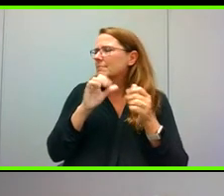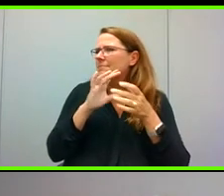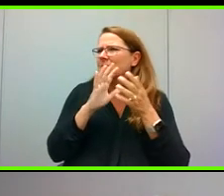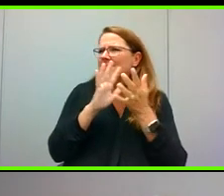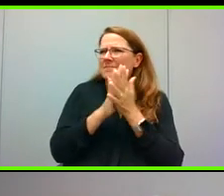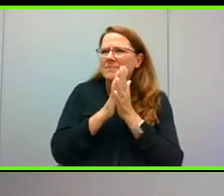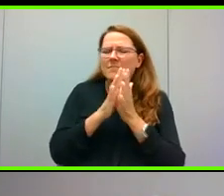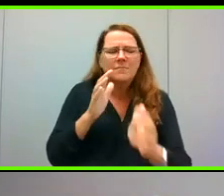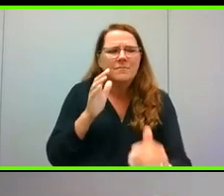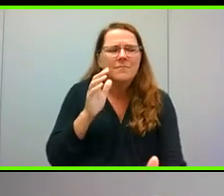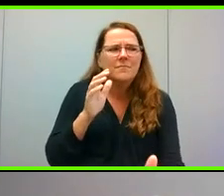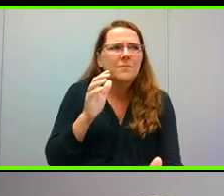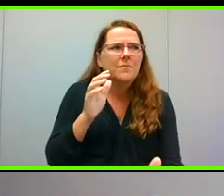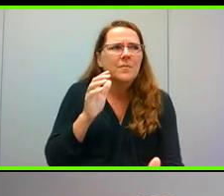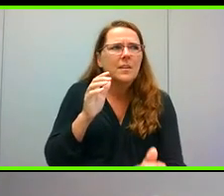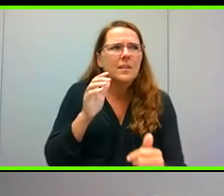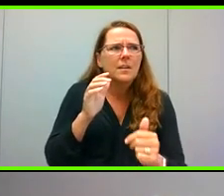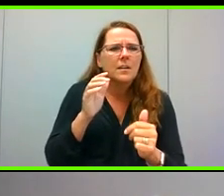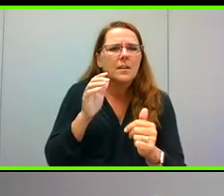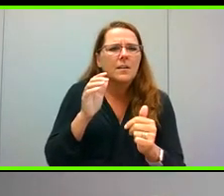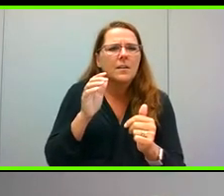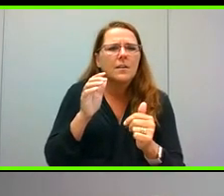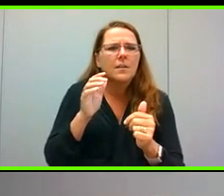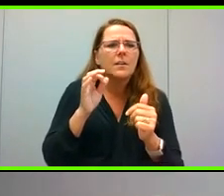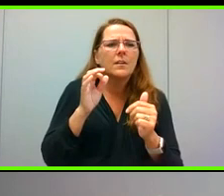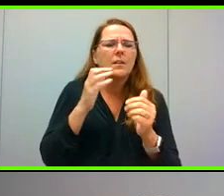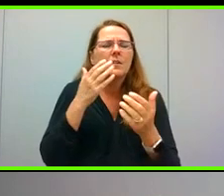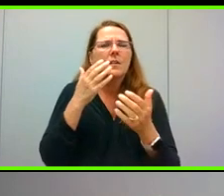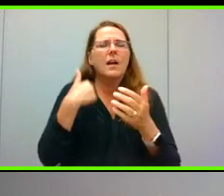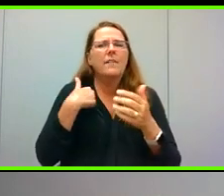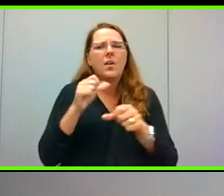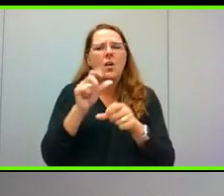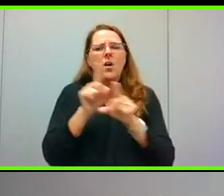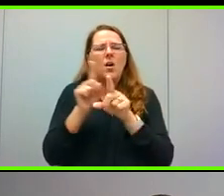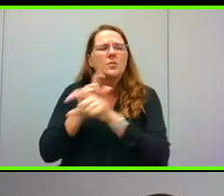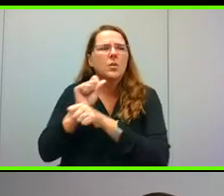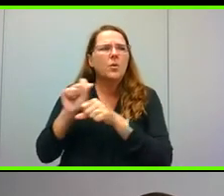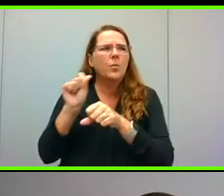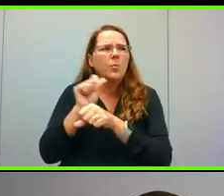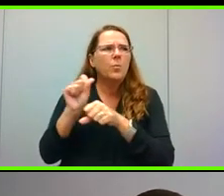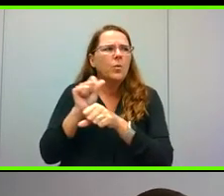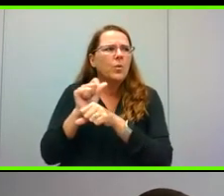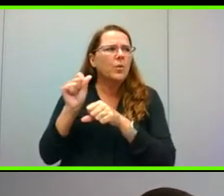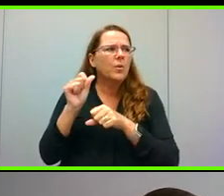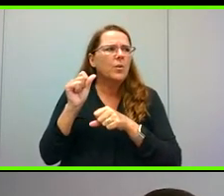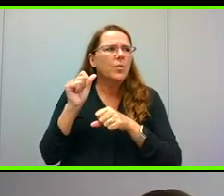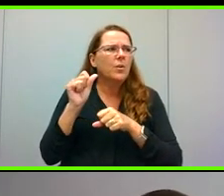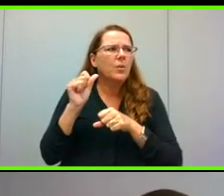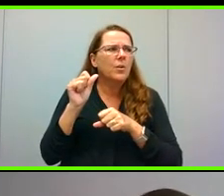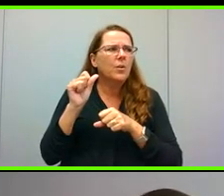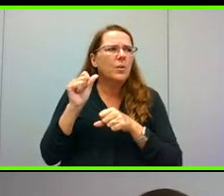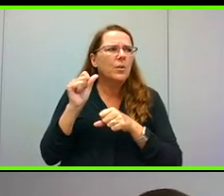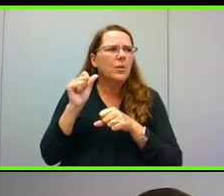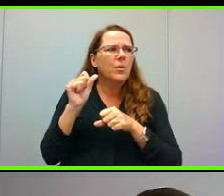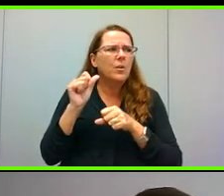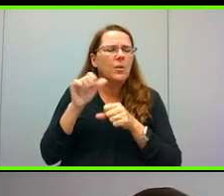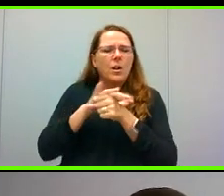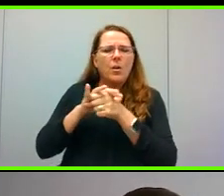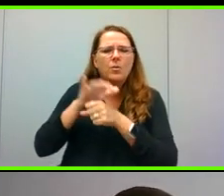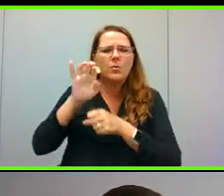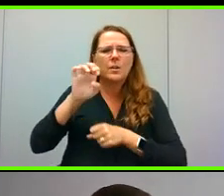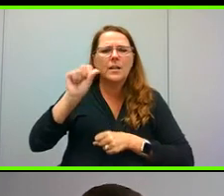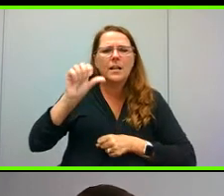Yours. When times are good, I also work for a local ESO doing